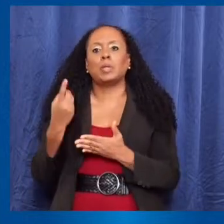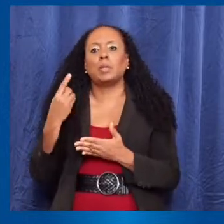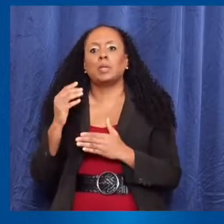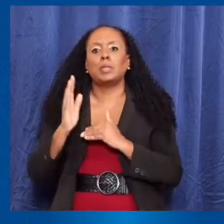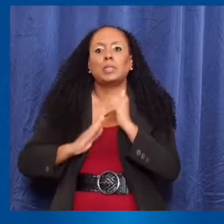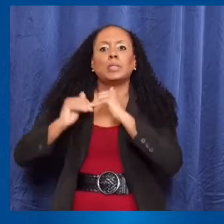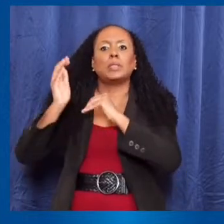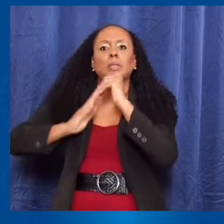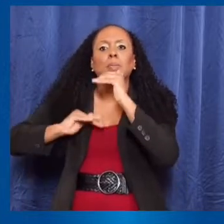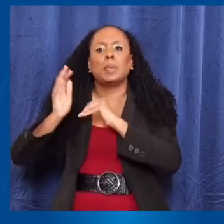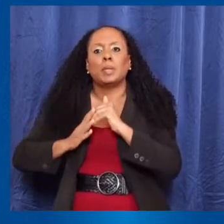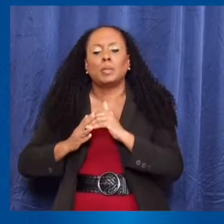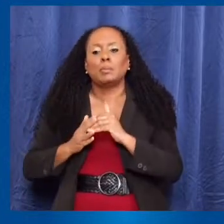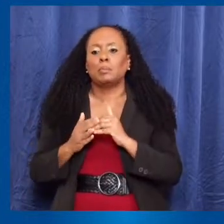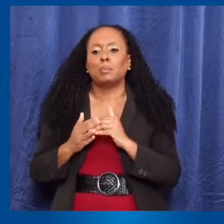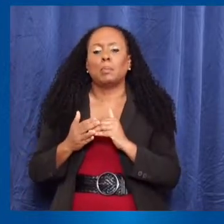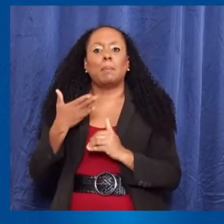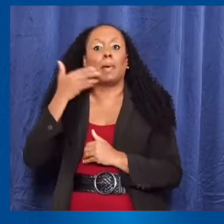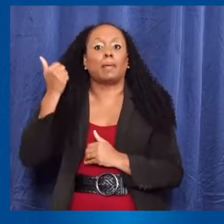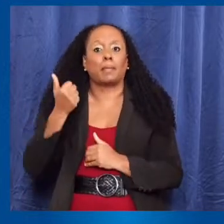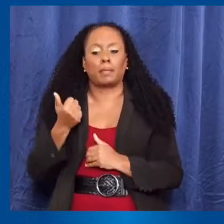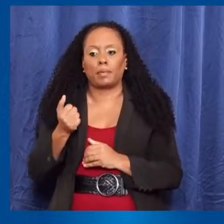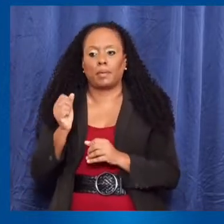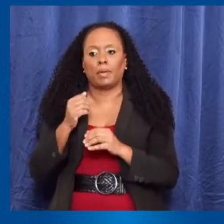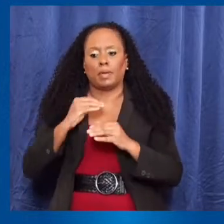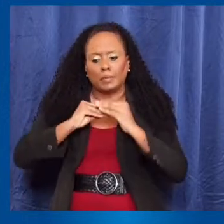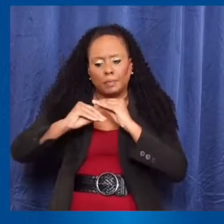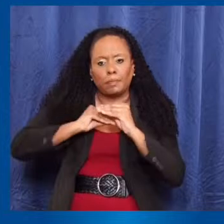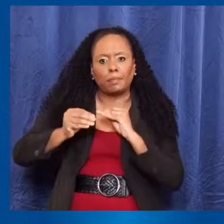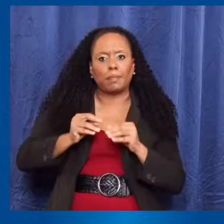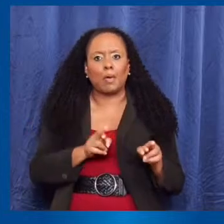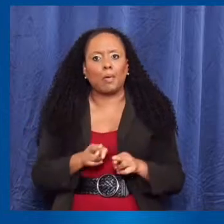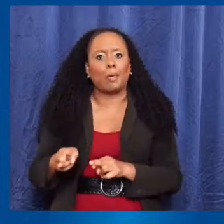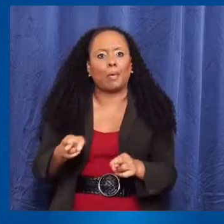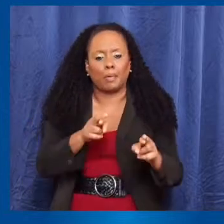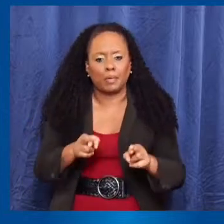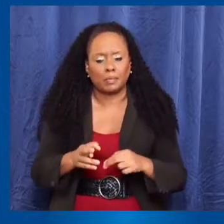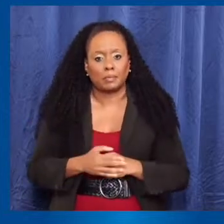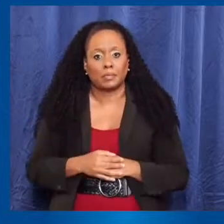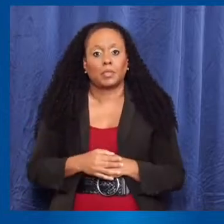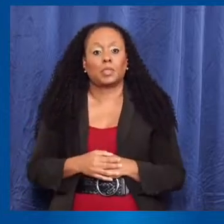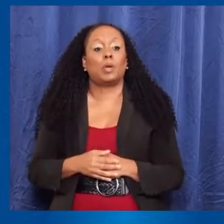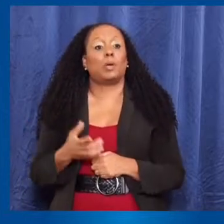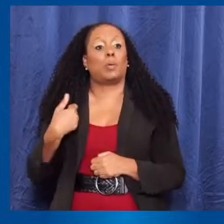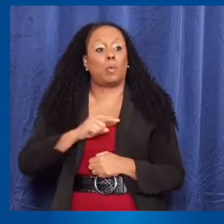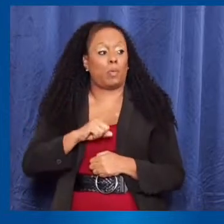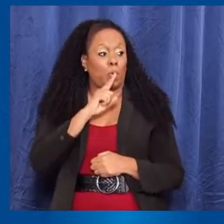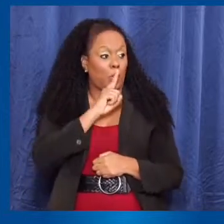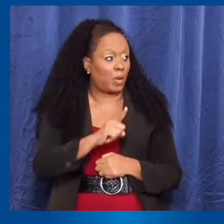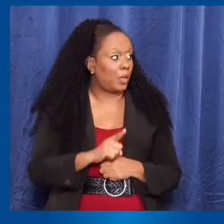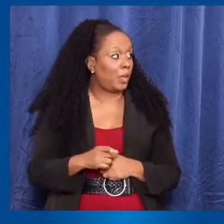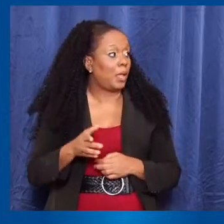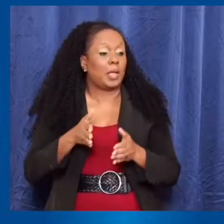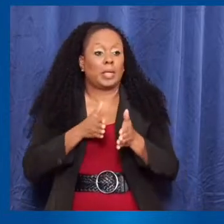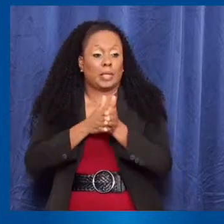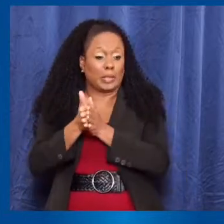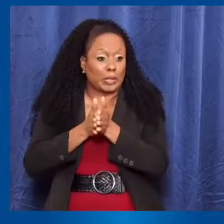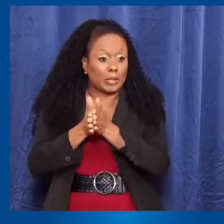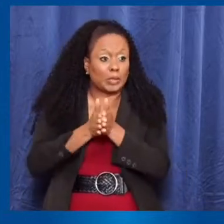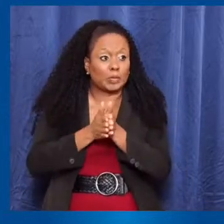same time building out our defenses. So this is not esoteric, it is real, and we look forward, Chrysula, to